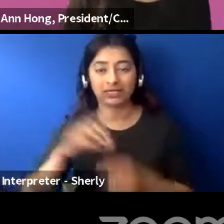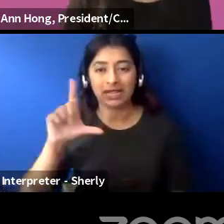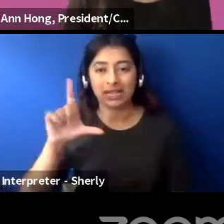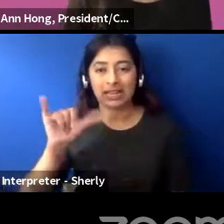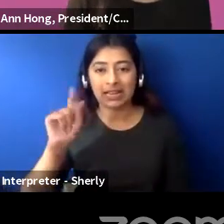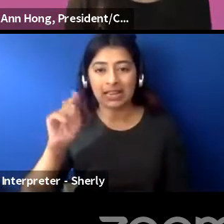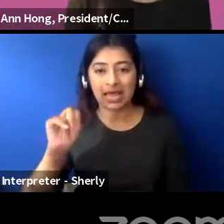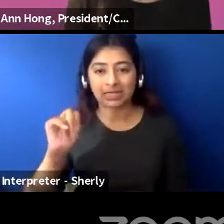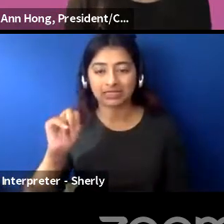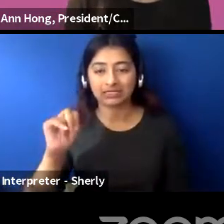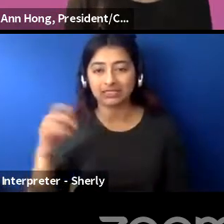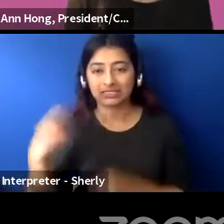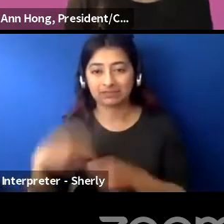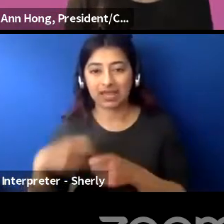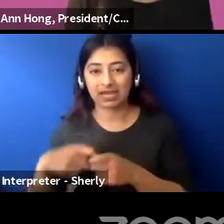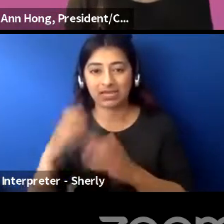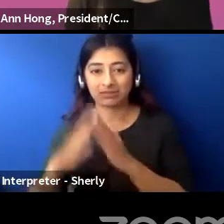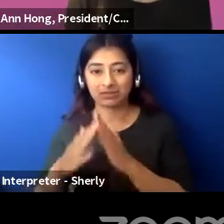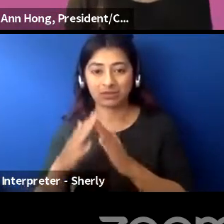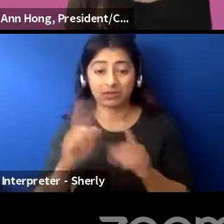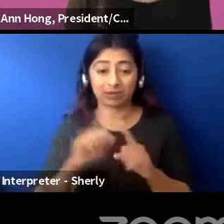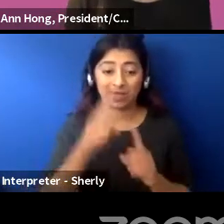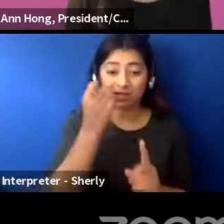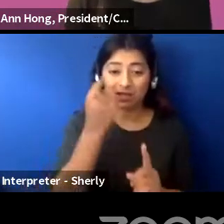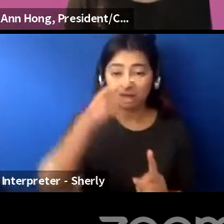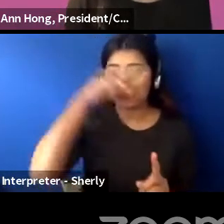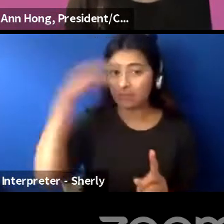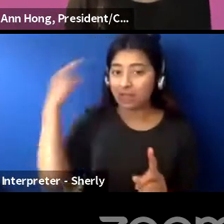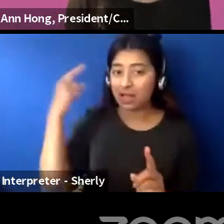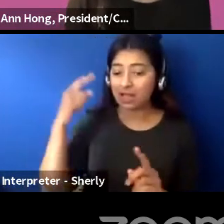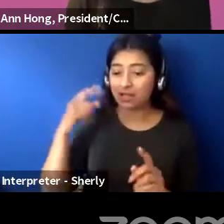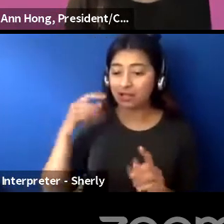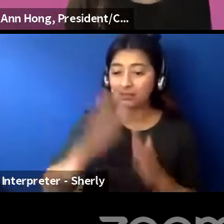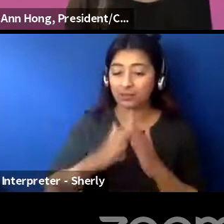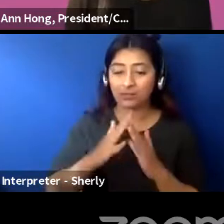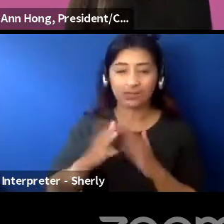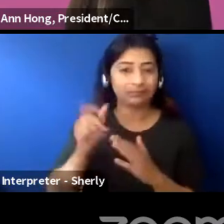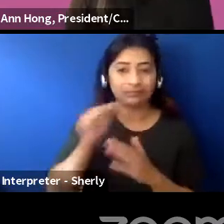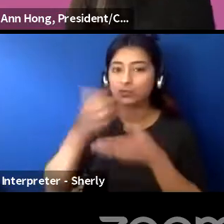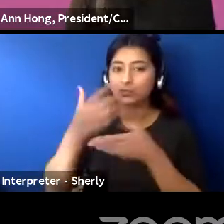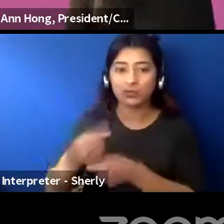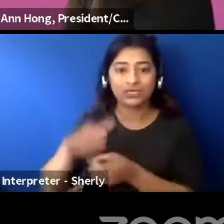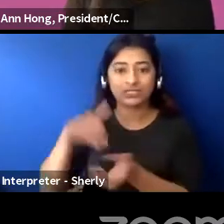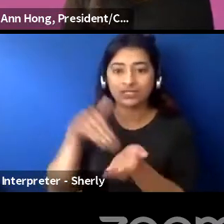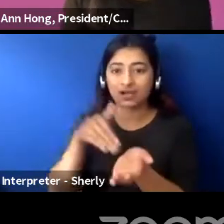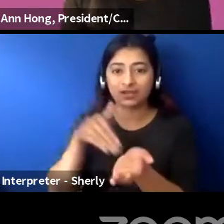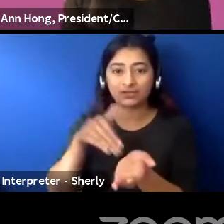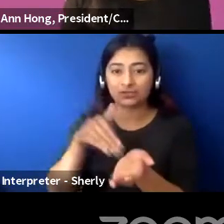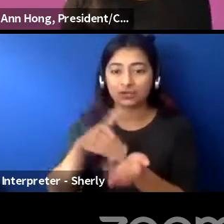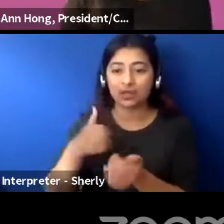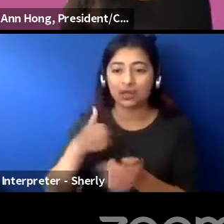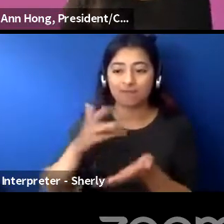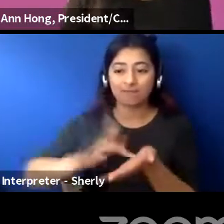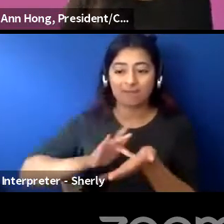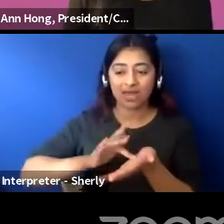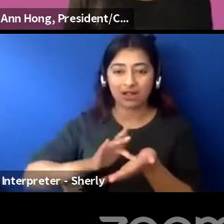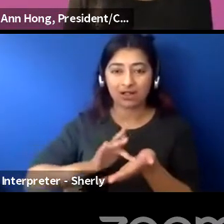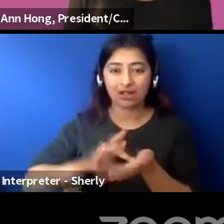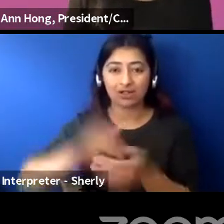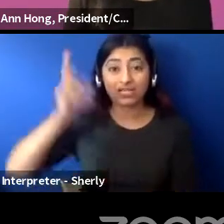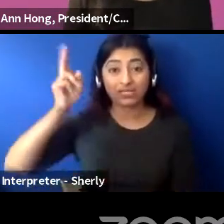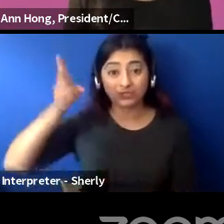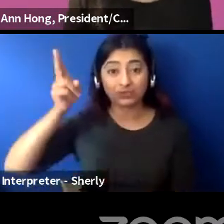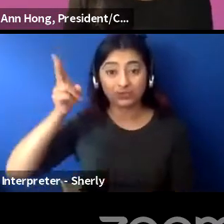Black community, there's a fear of not trusting doctors, right? There's a medical a